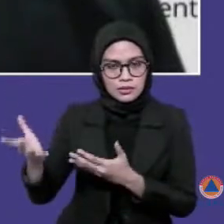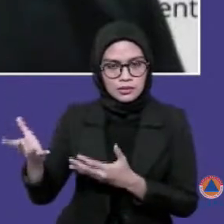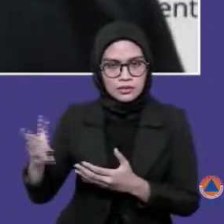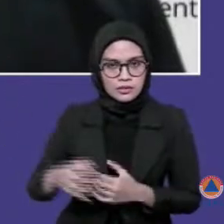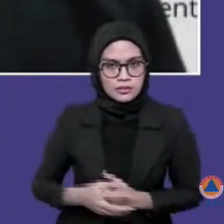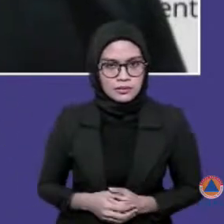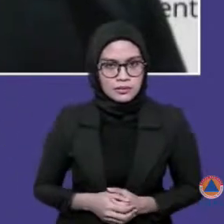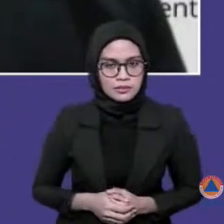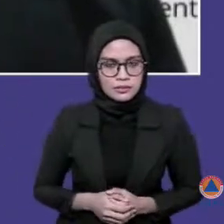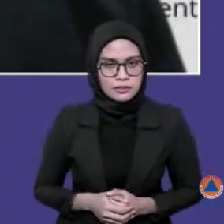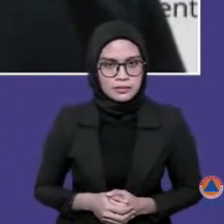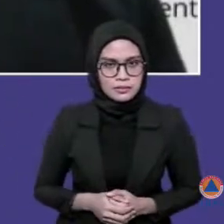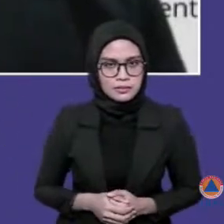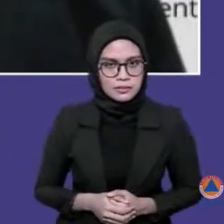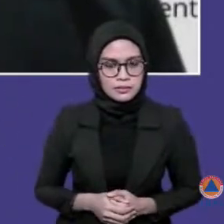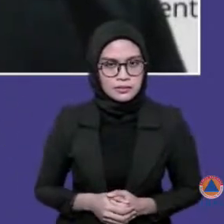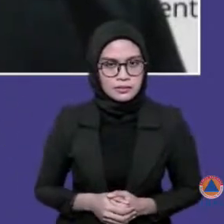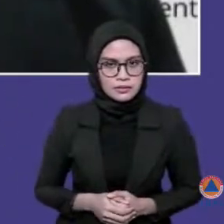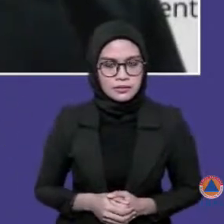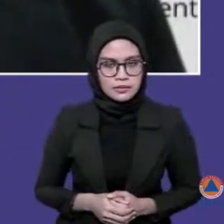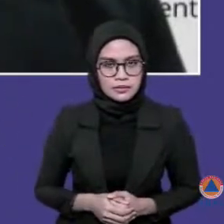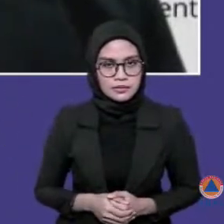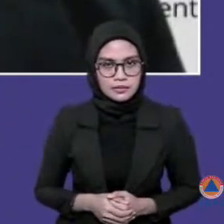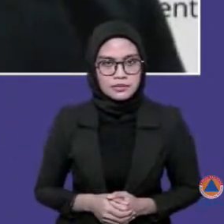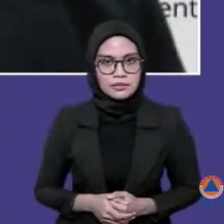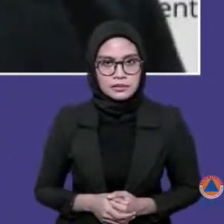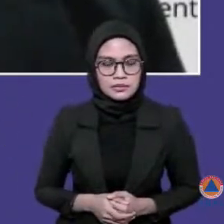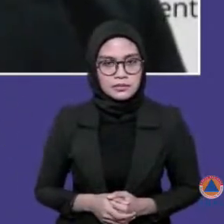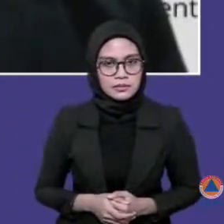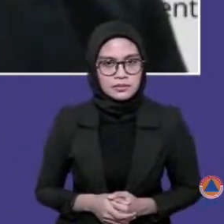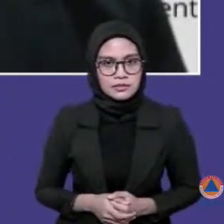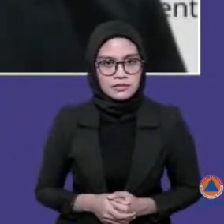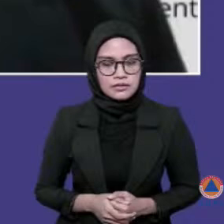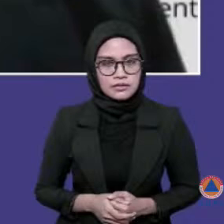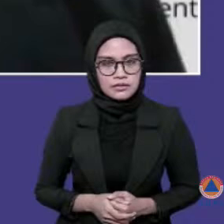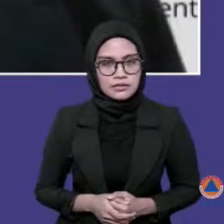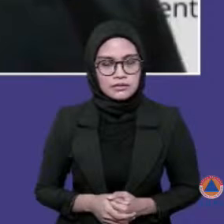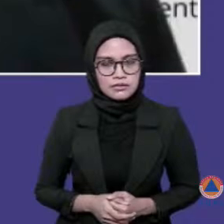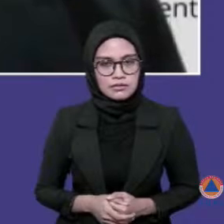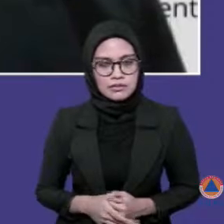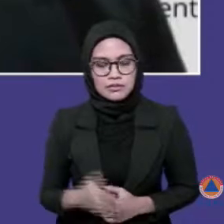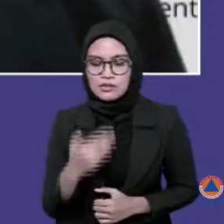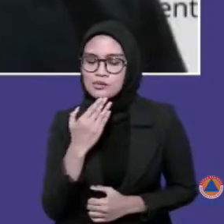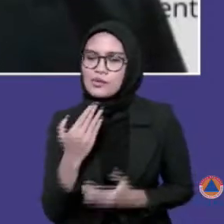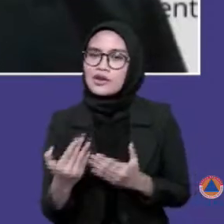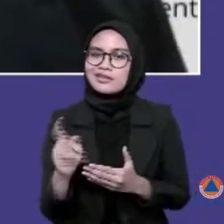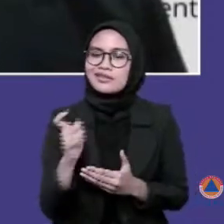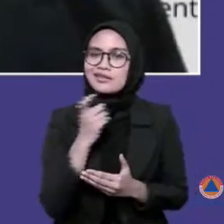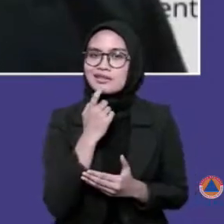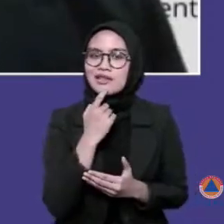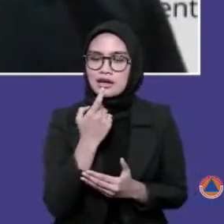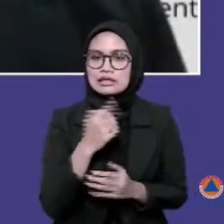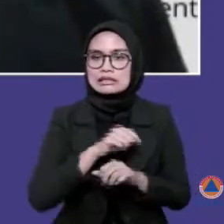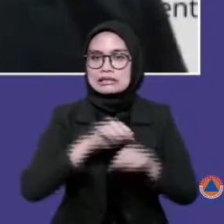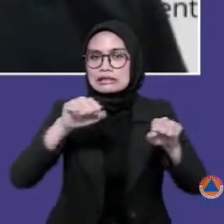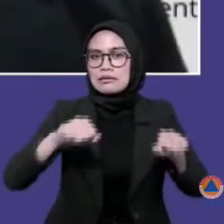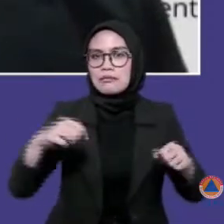that Lotte from C4, her part about the healthcare system.